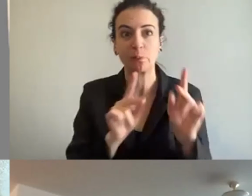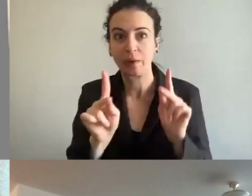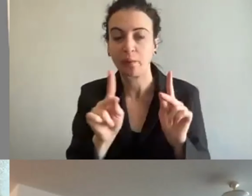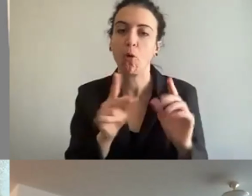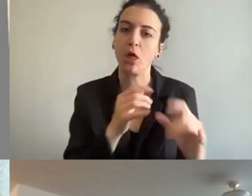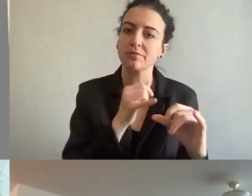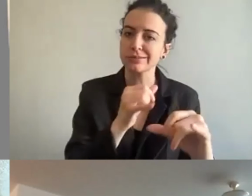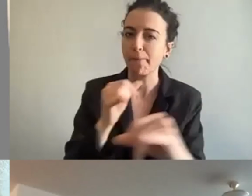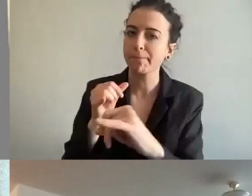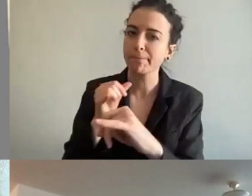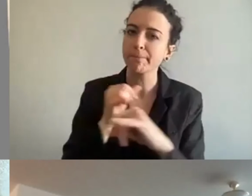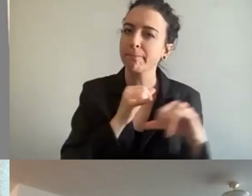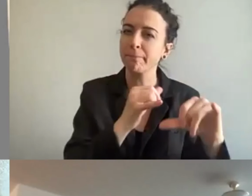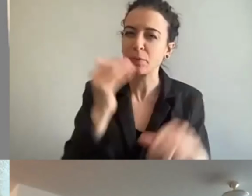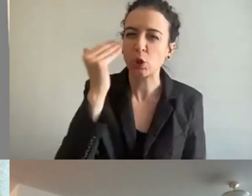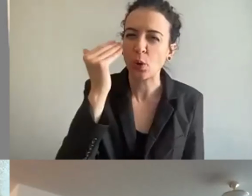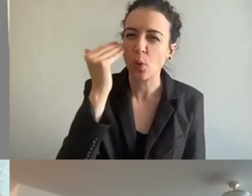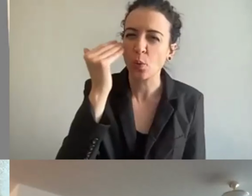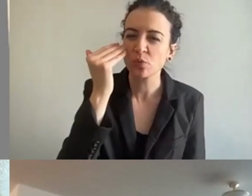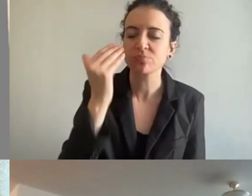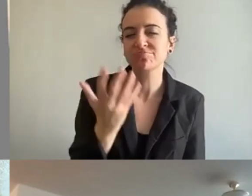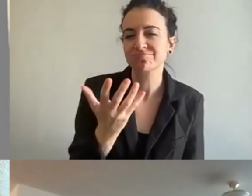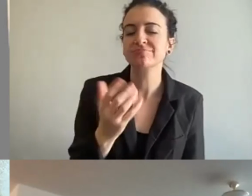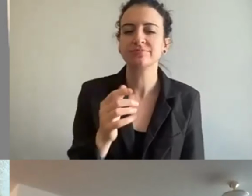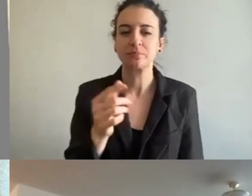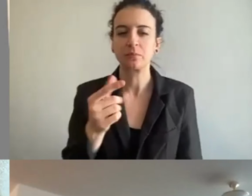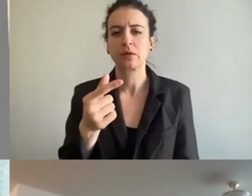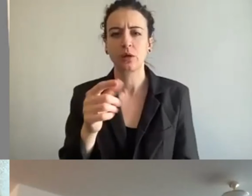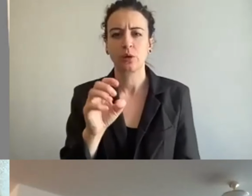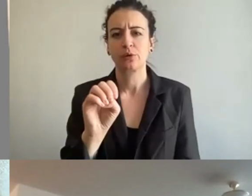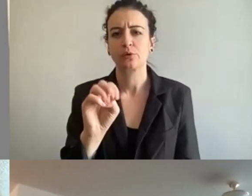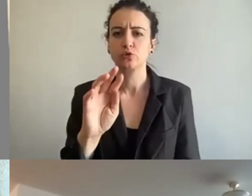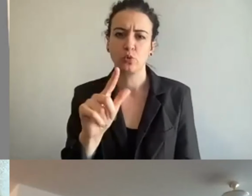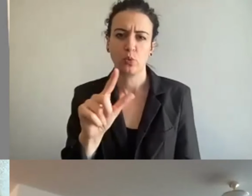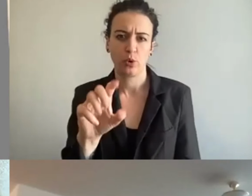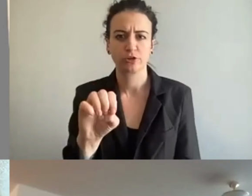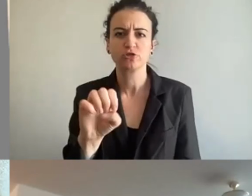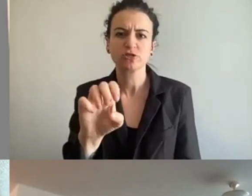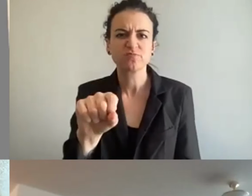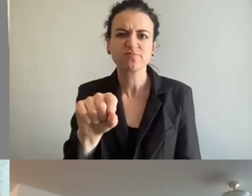All right, anything else that someone wants to share on that question, what you wish people knew?